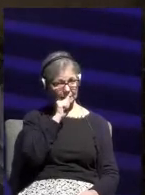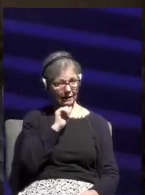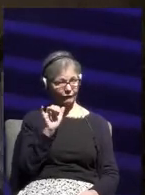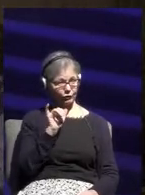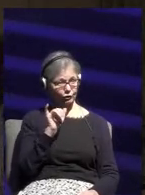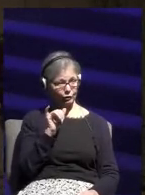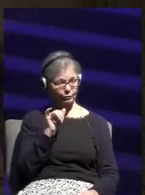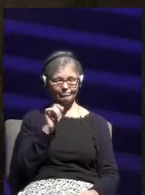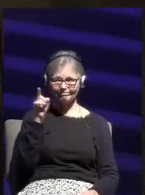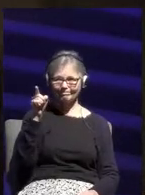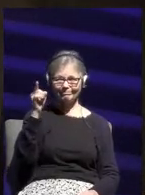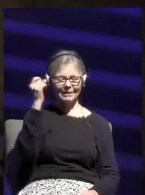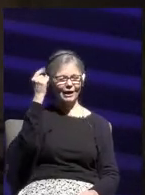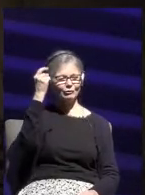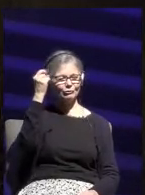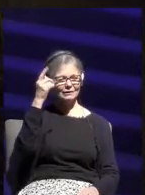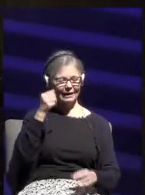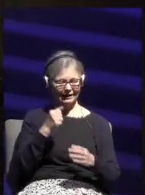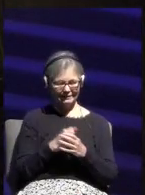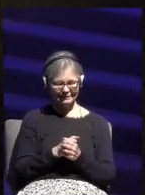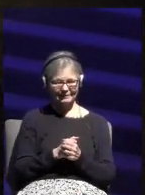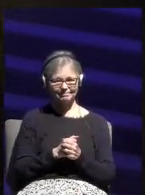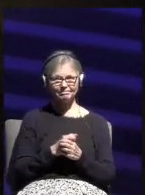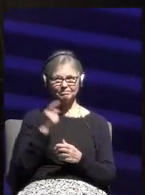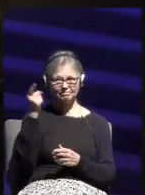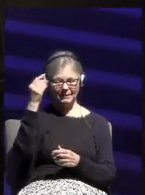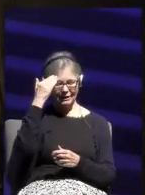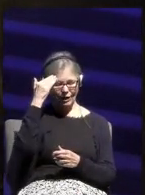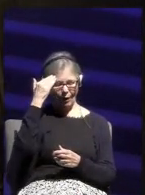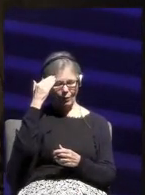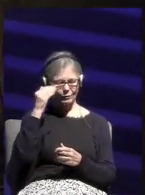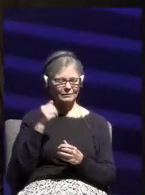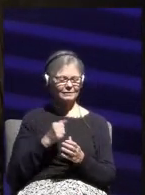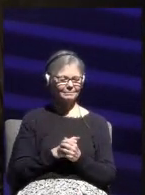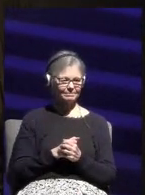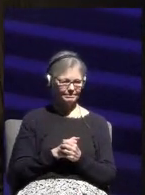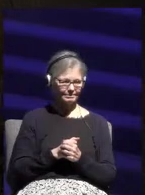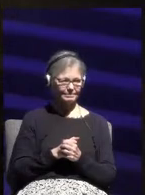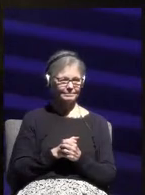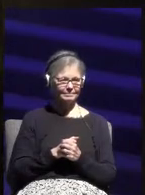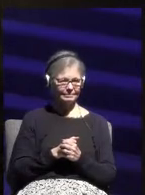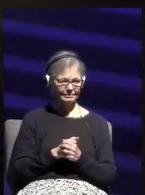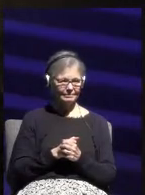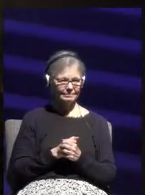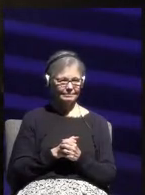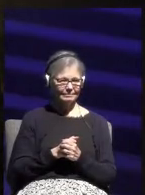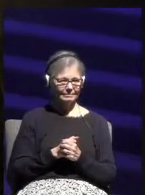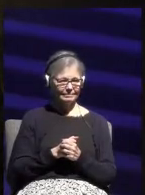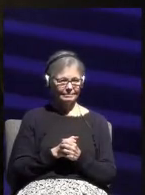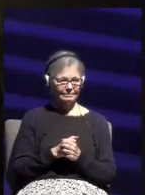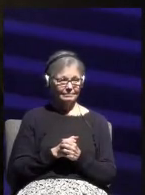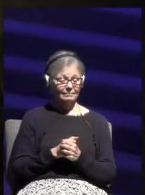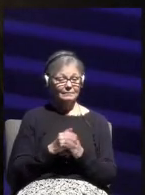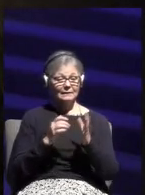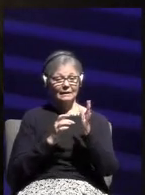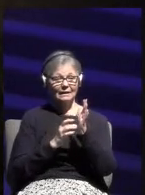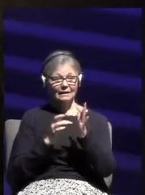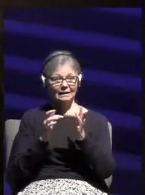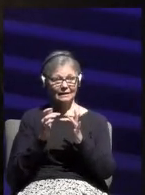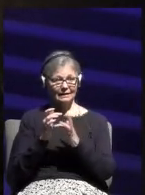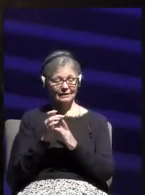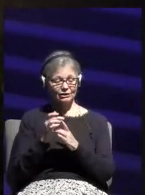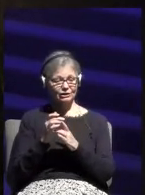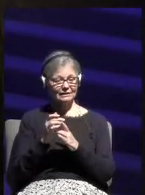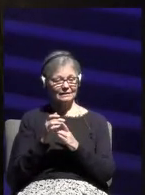life. So he understands. He understands. And Jesus issues